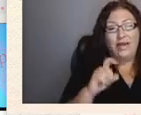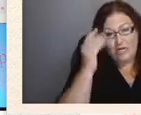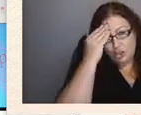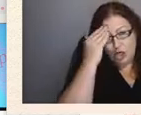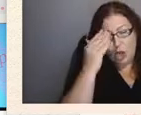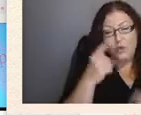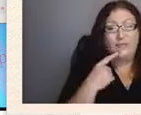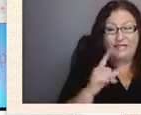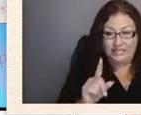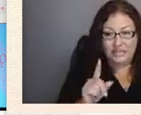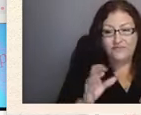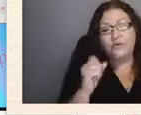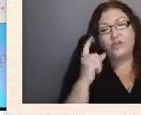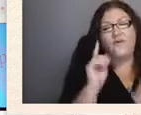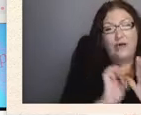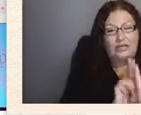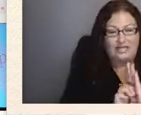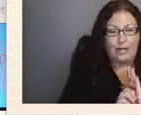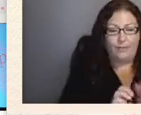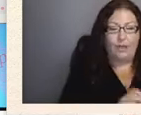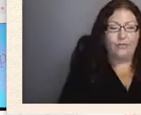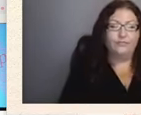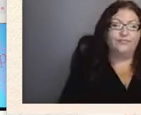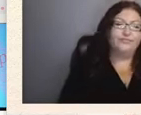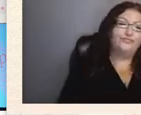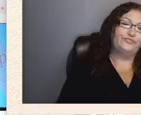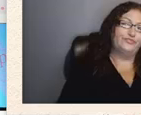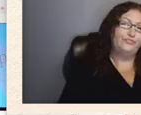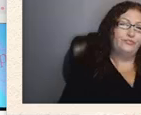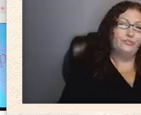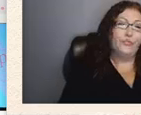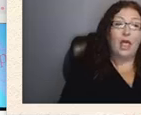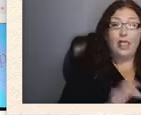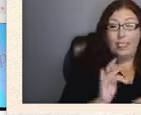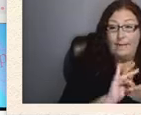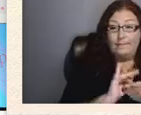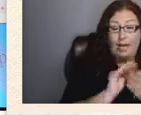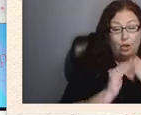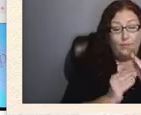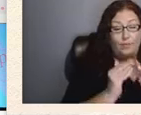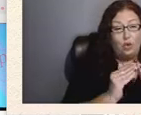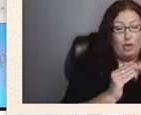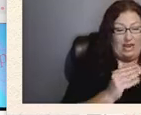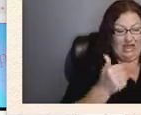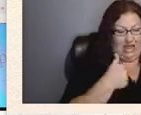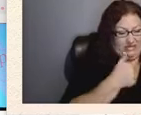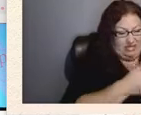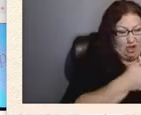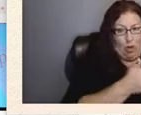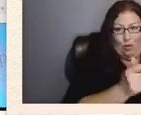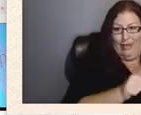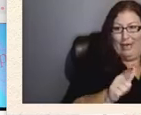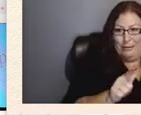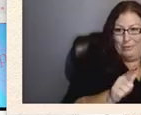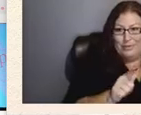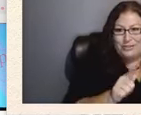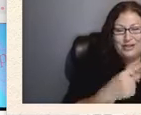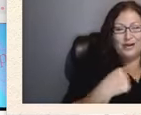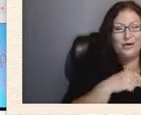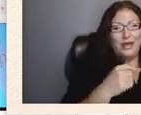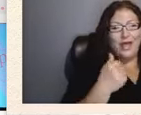So, for example, the medical community has all of its own language. We have all of our